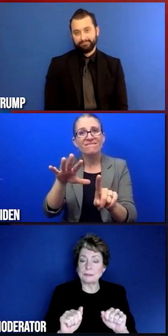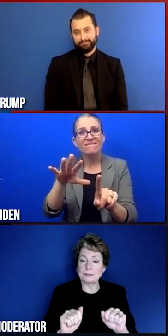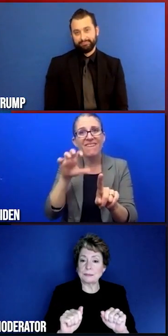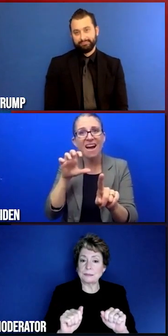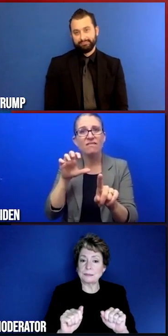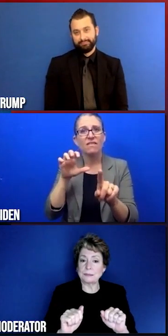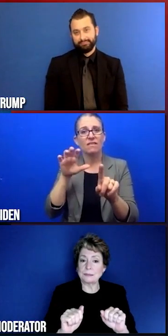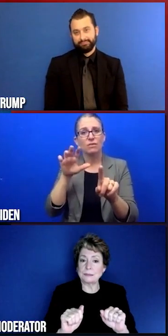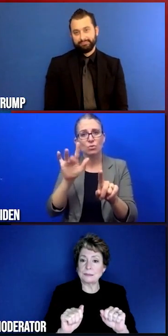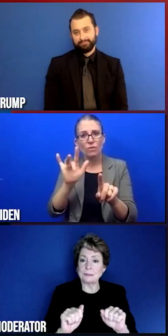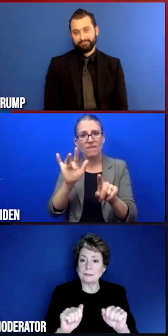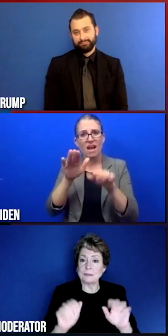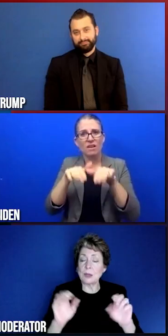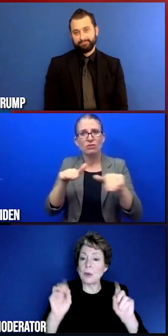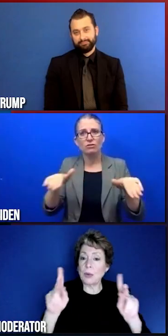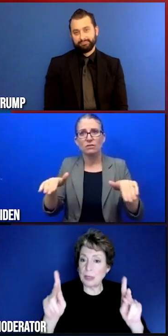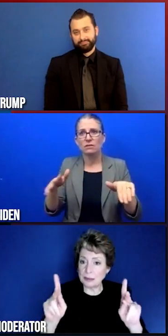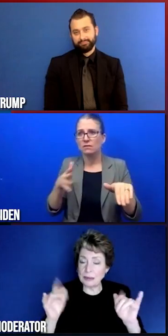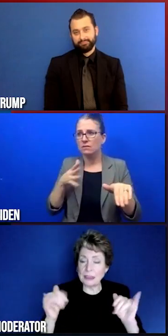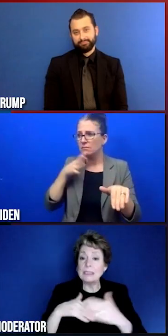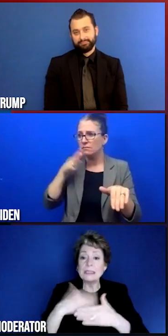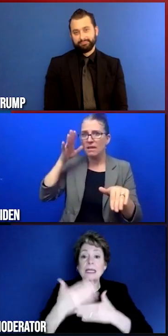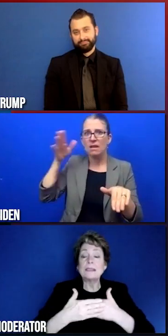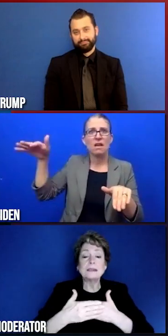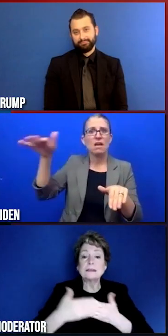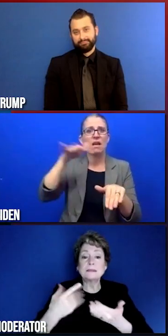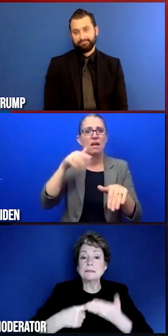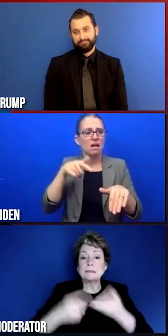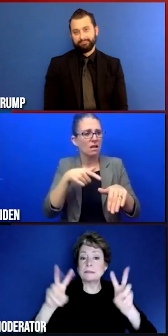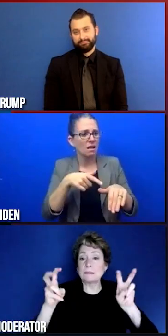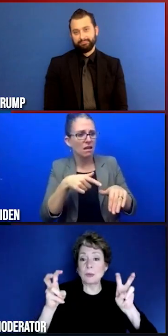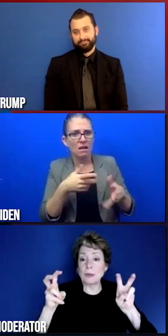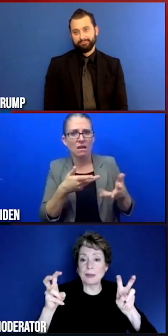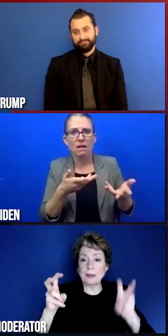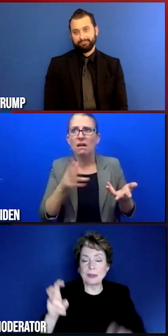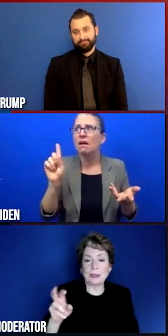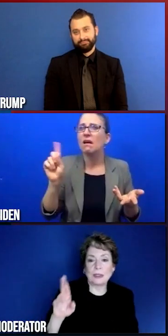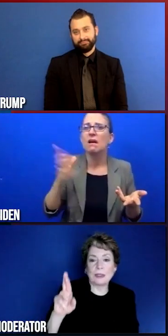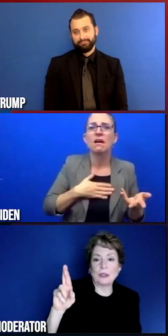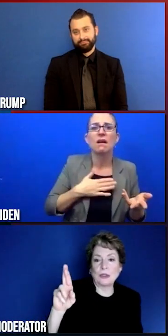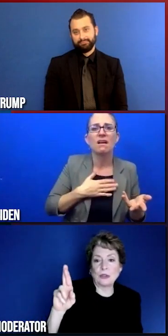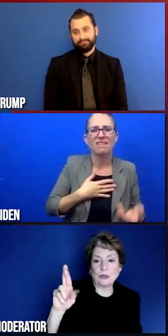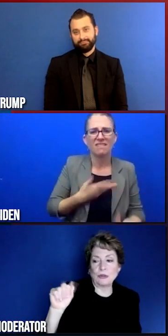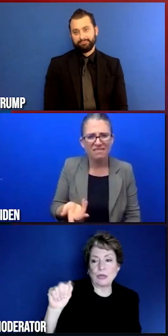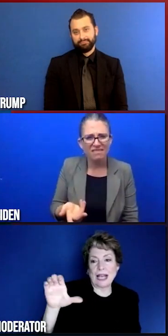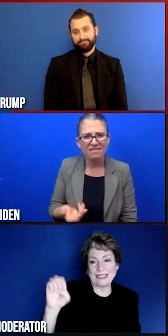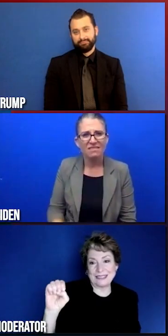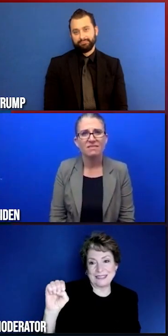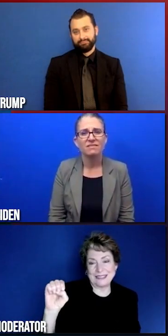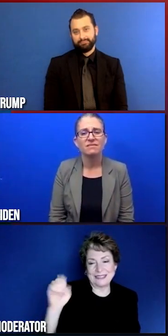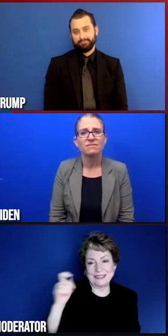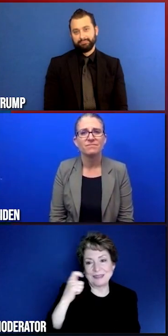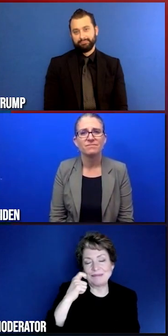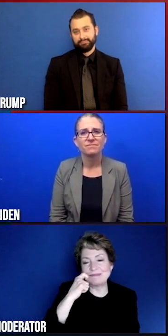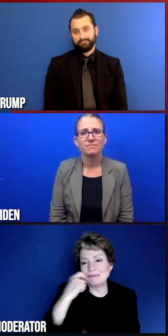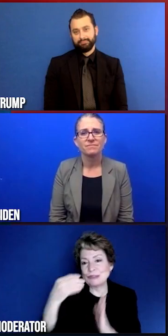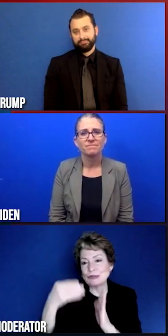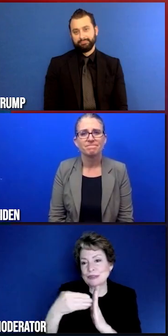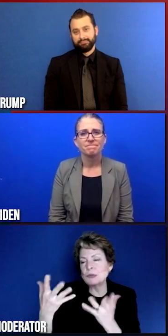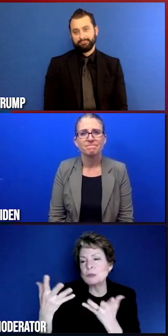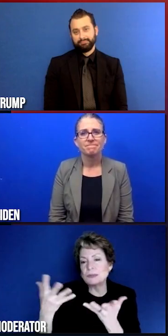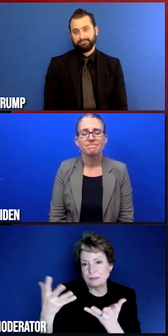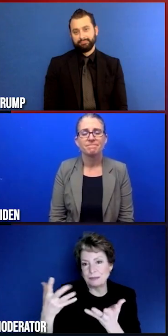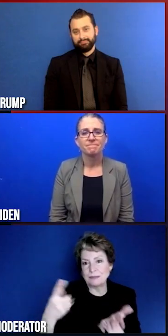about our next section, which is race in America. And I want to talk about the way Black and brown Americans experience race in